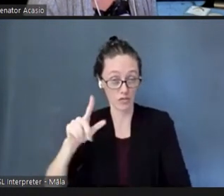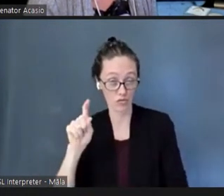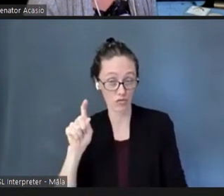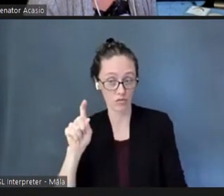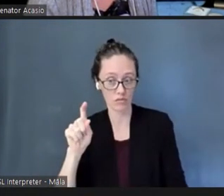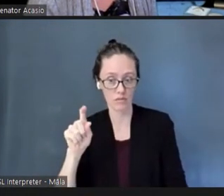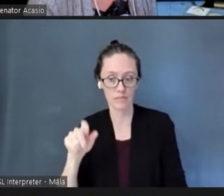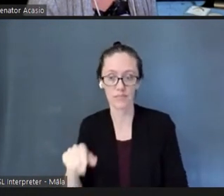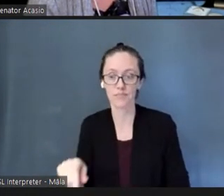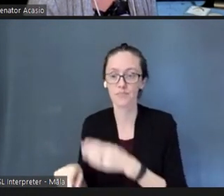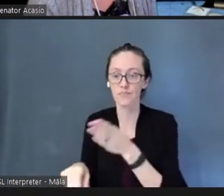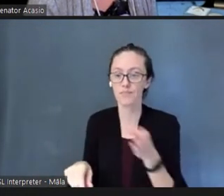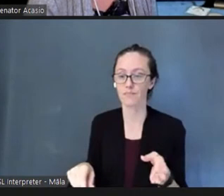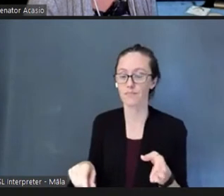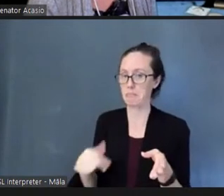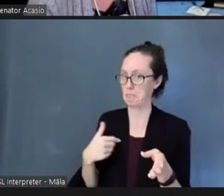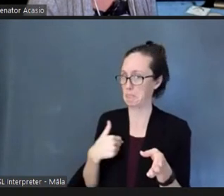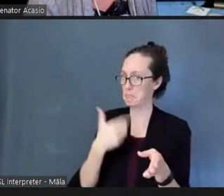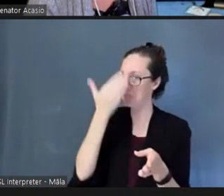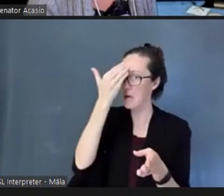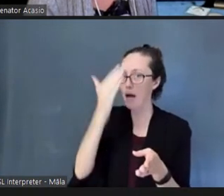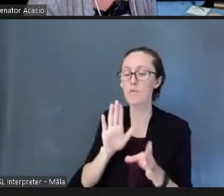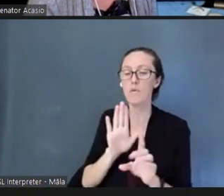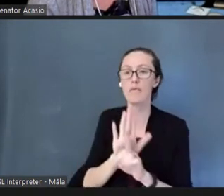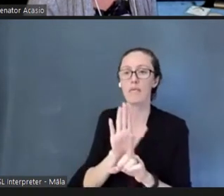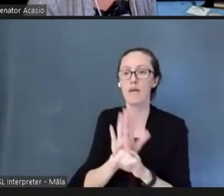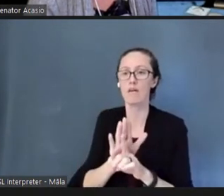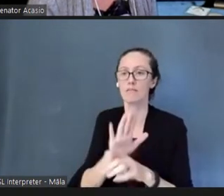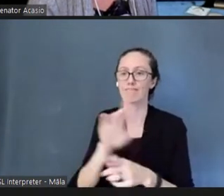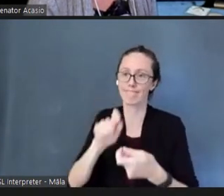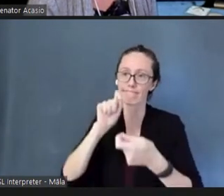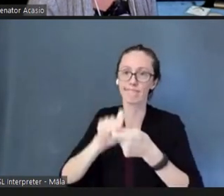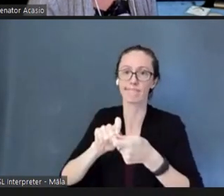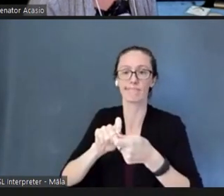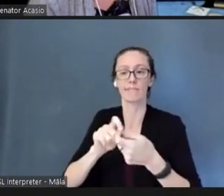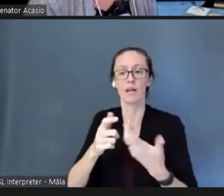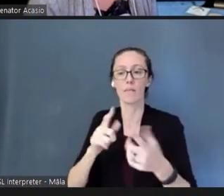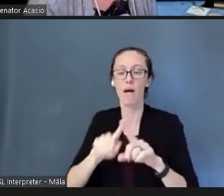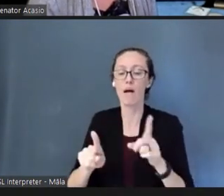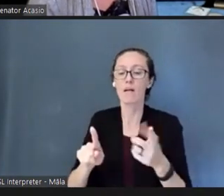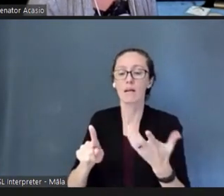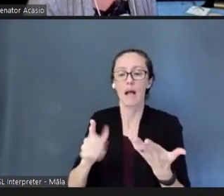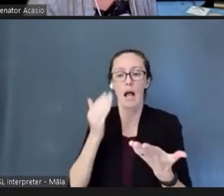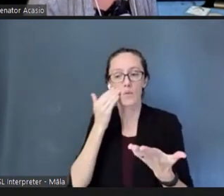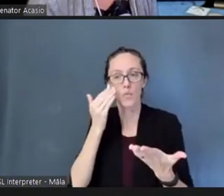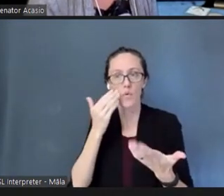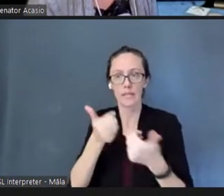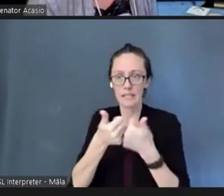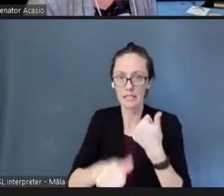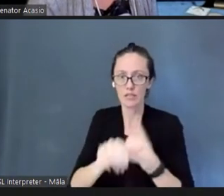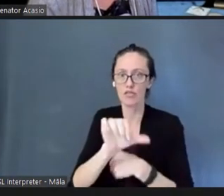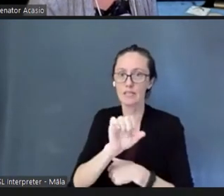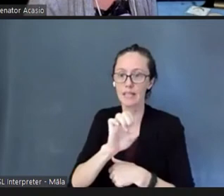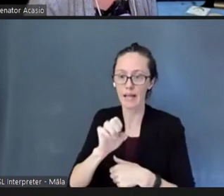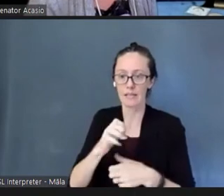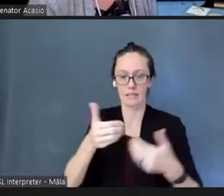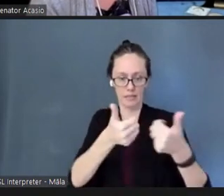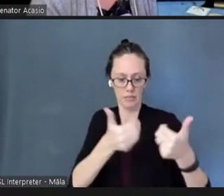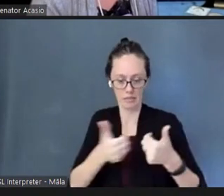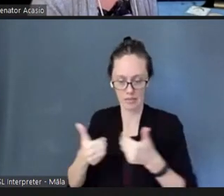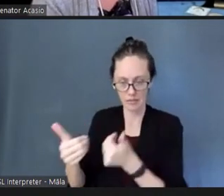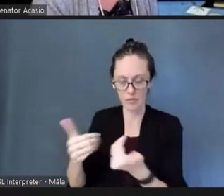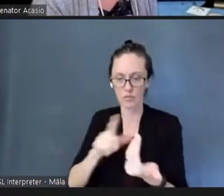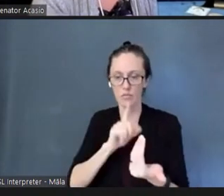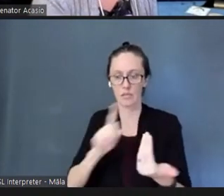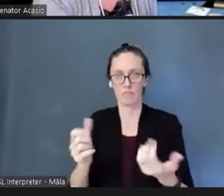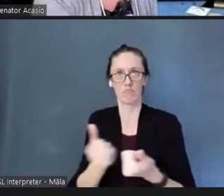I don't know their exact operating procedures. I know there are guidelines. I know that they look at each case separately, depending on what they're expecting based on all the